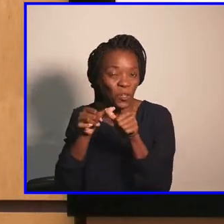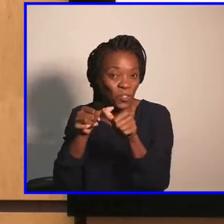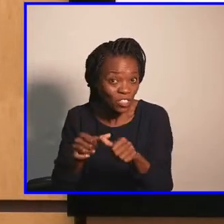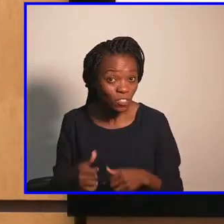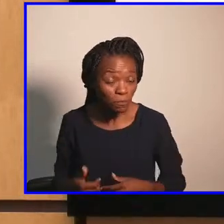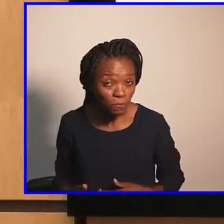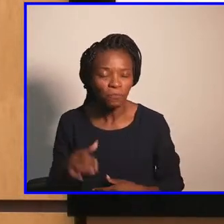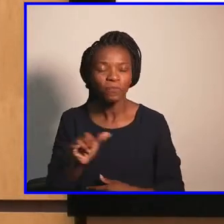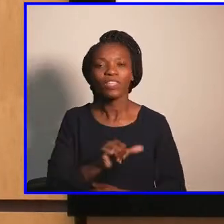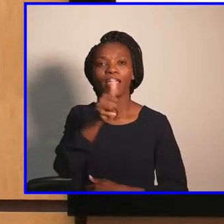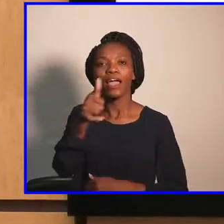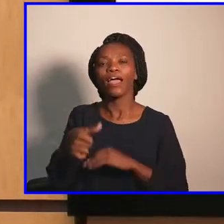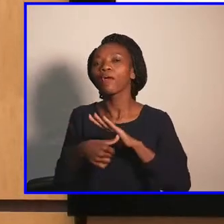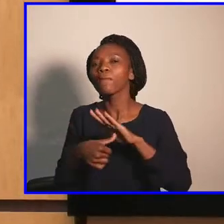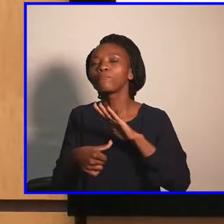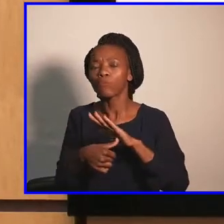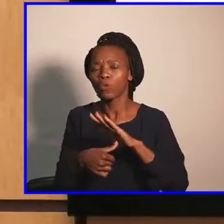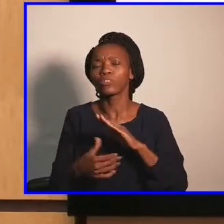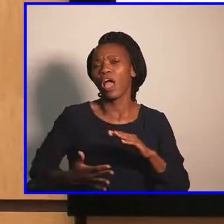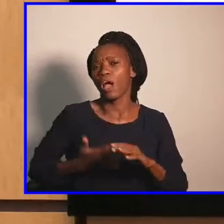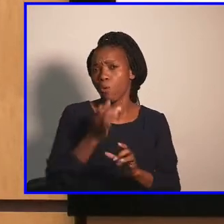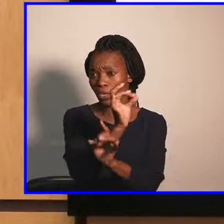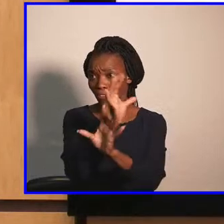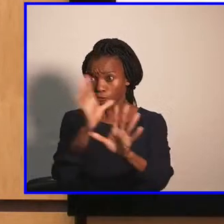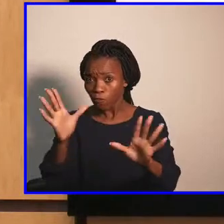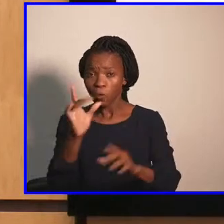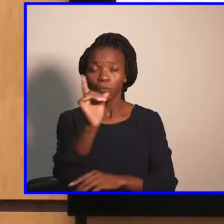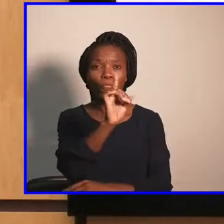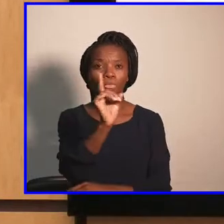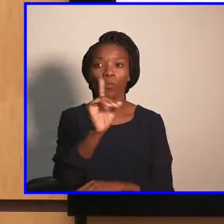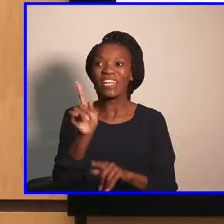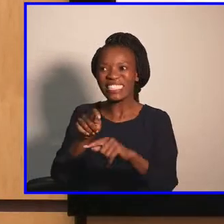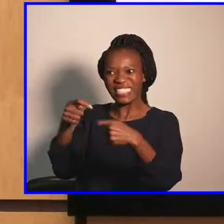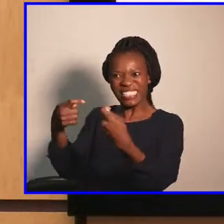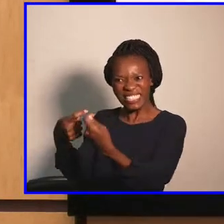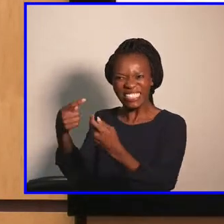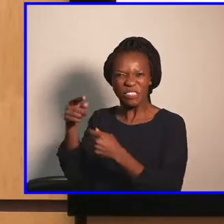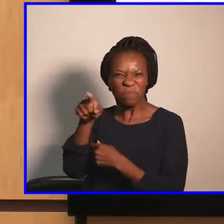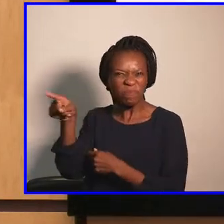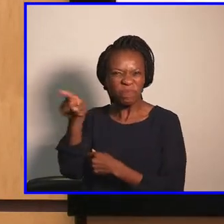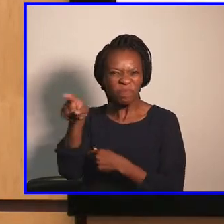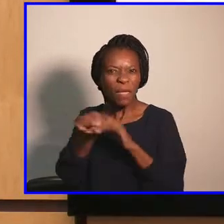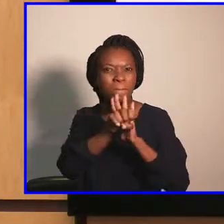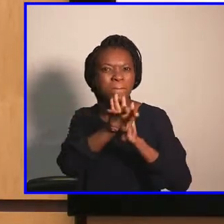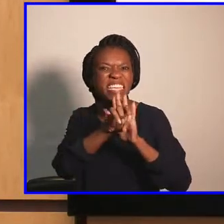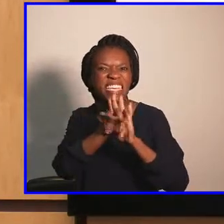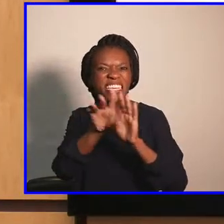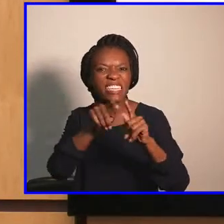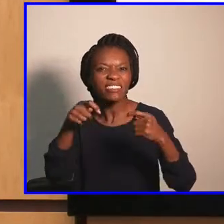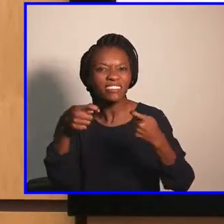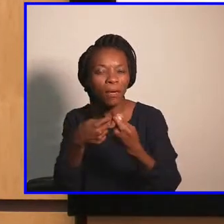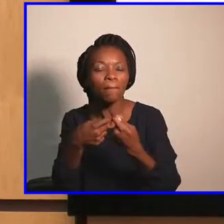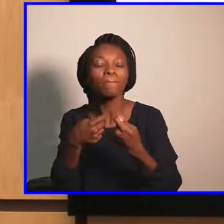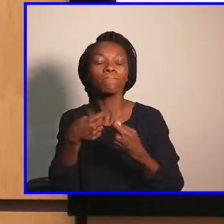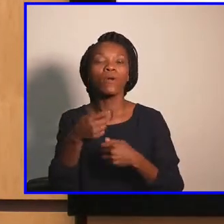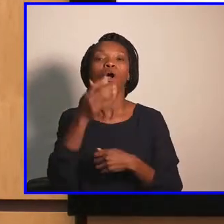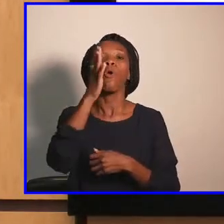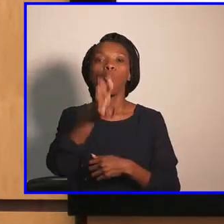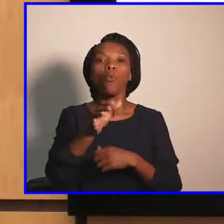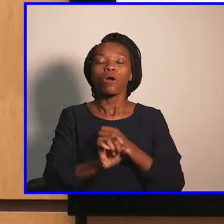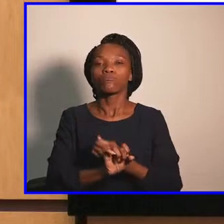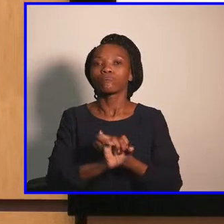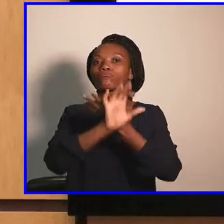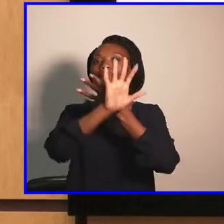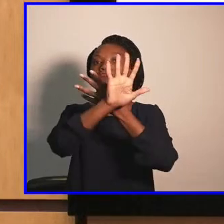The other important thing that I want to share is with our media team colleagues. We are going to stream live to